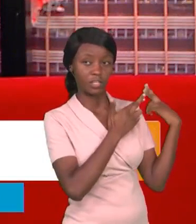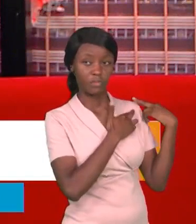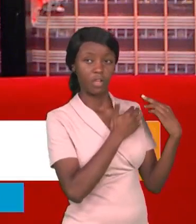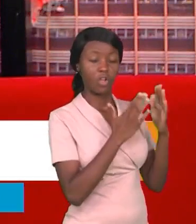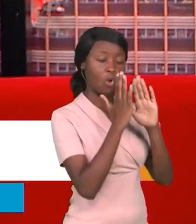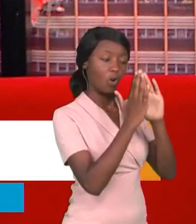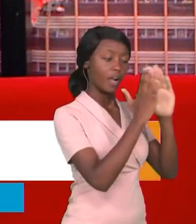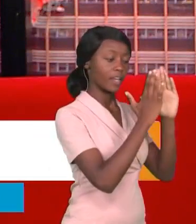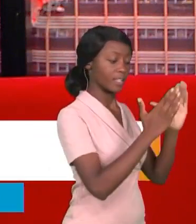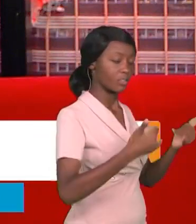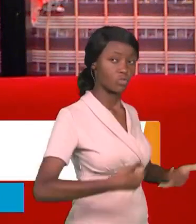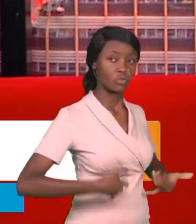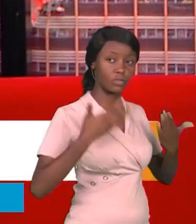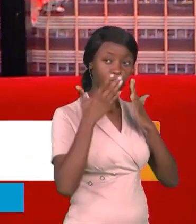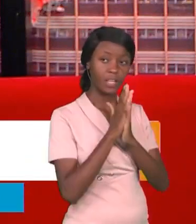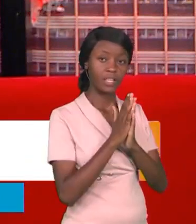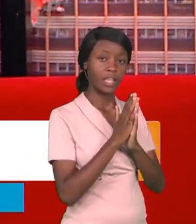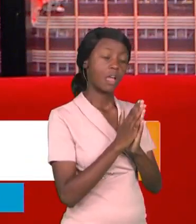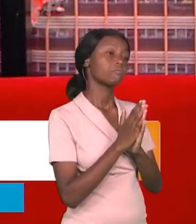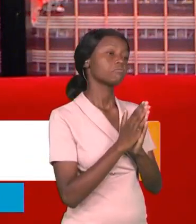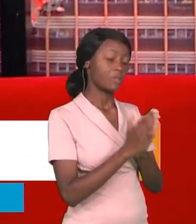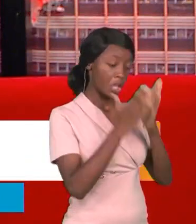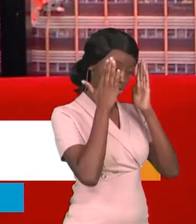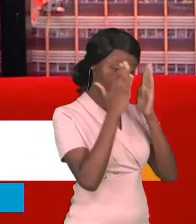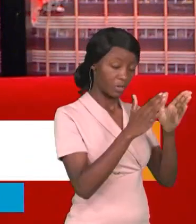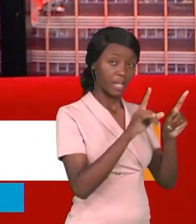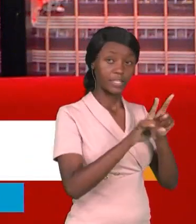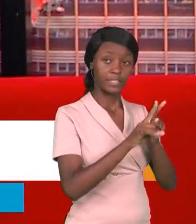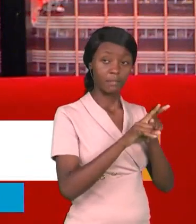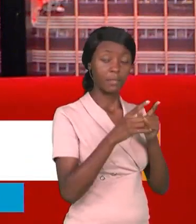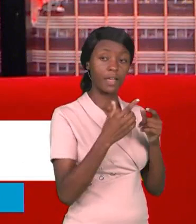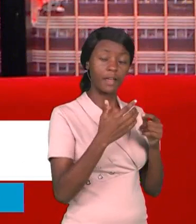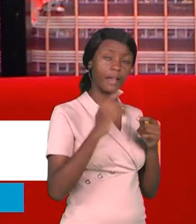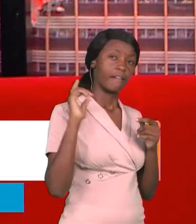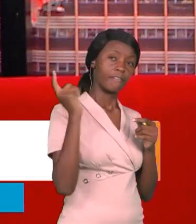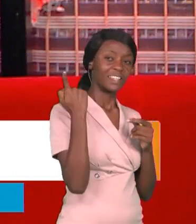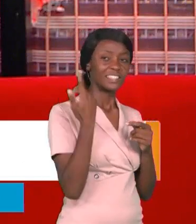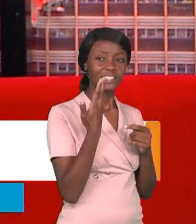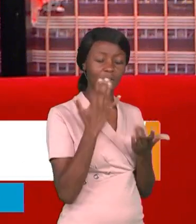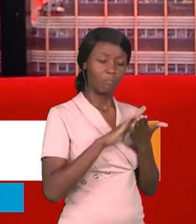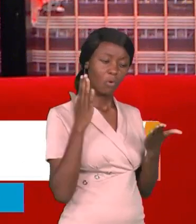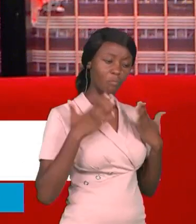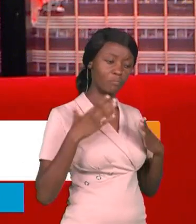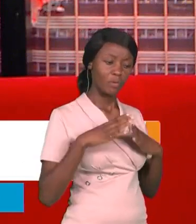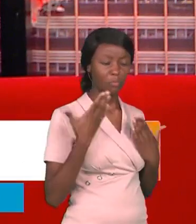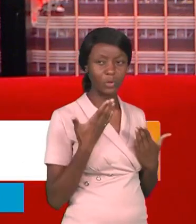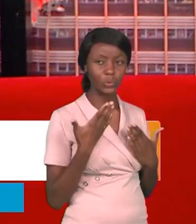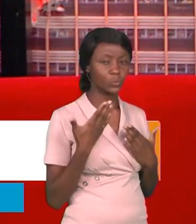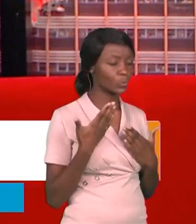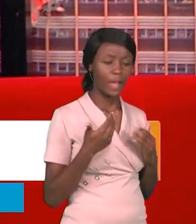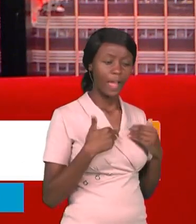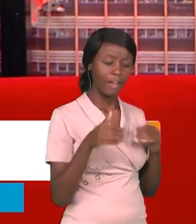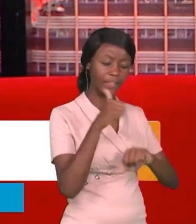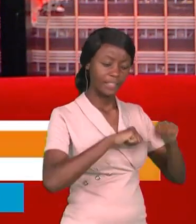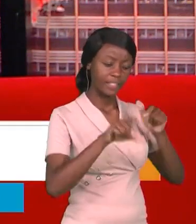the youths to such a cause. Ideally, most people, it is rare to get such